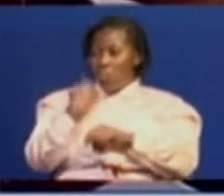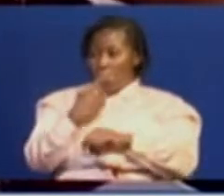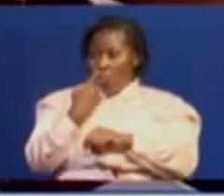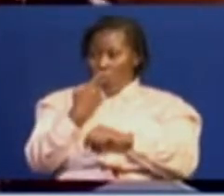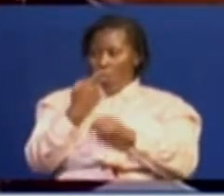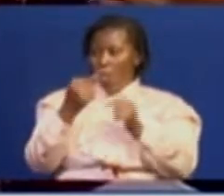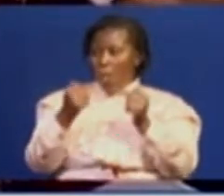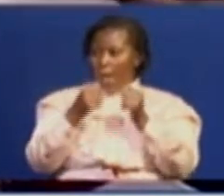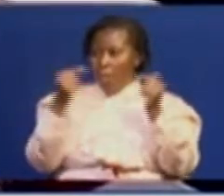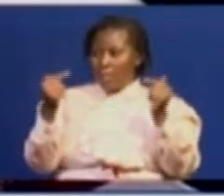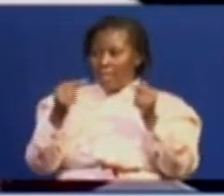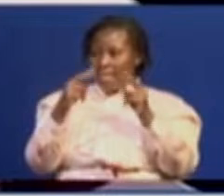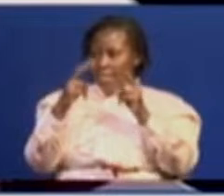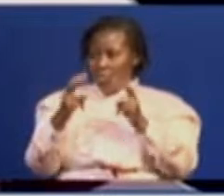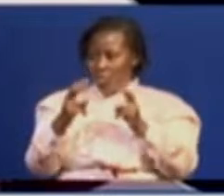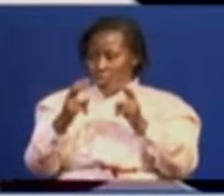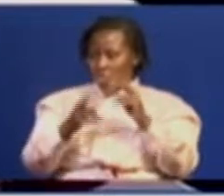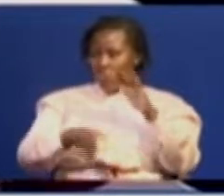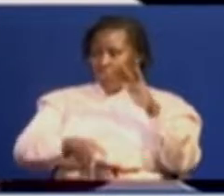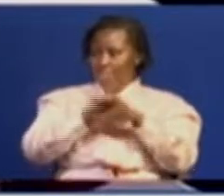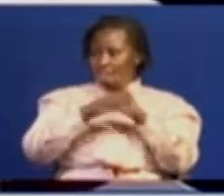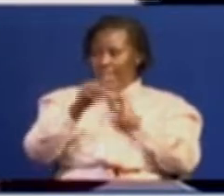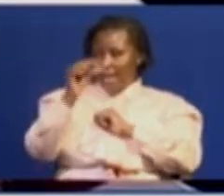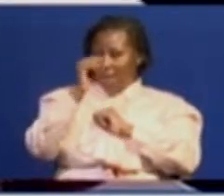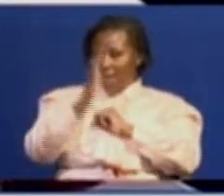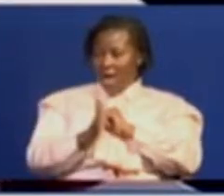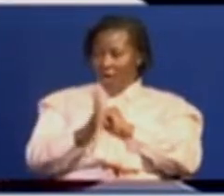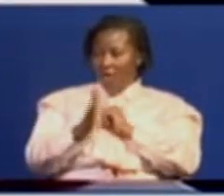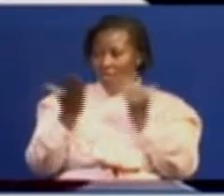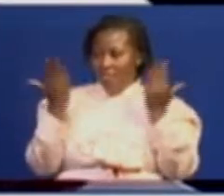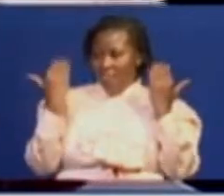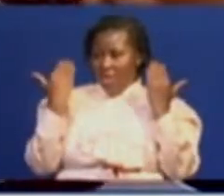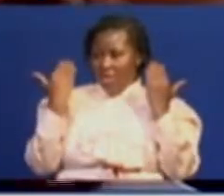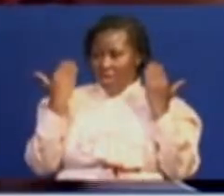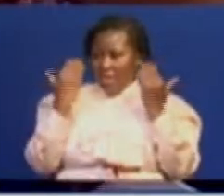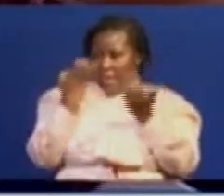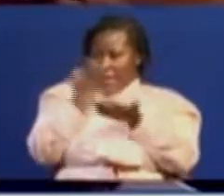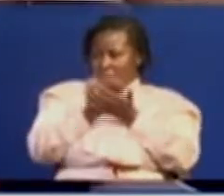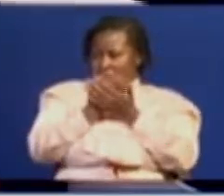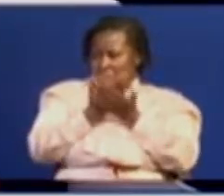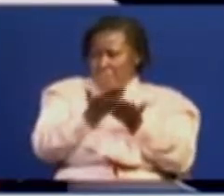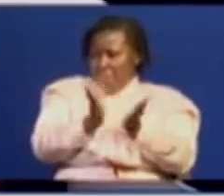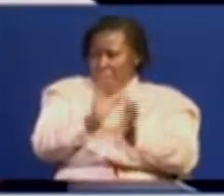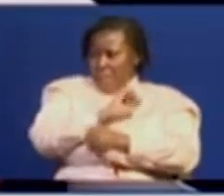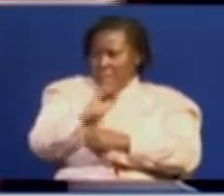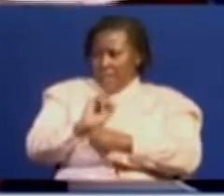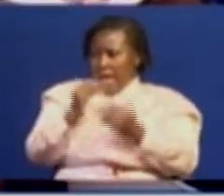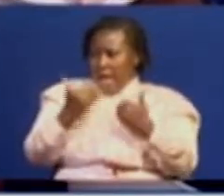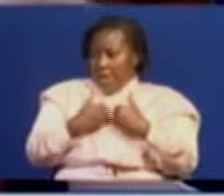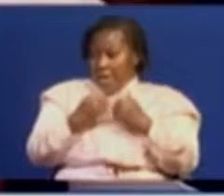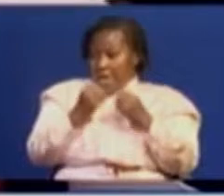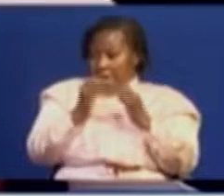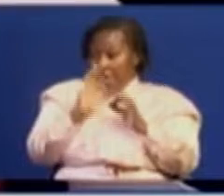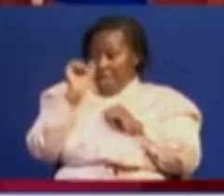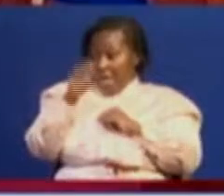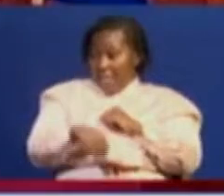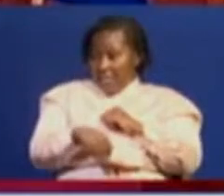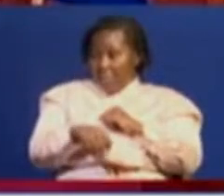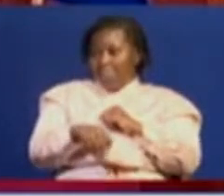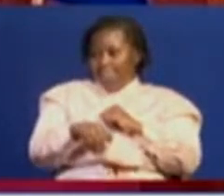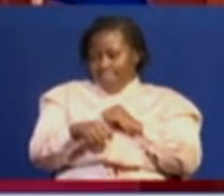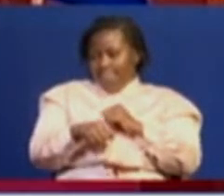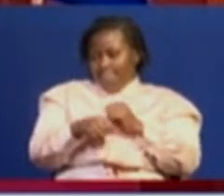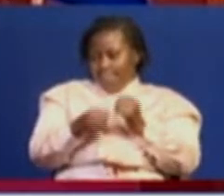are the ones who opposed the motion to impeach the governor of Meru. Is that evidence before the Senate? And if